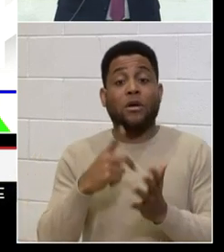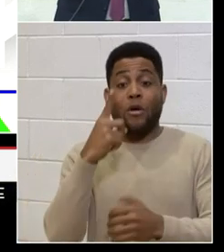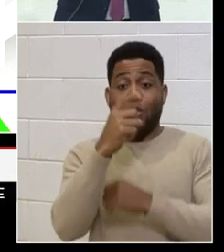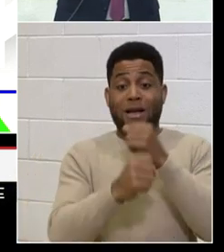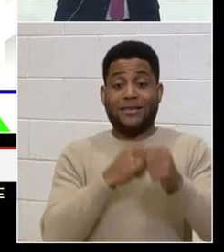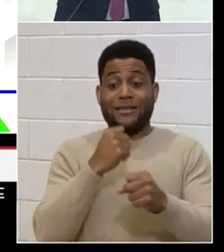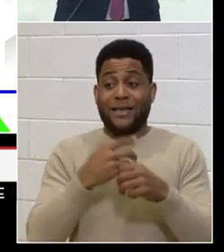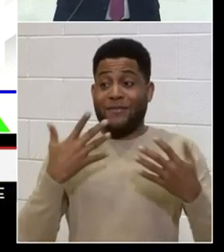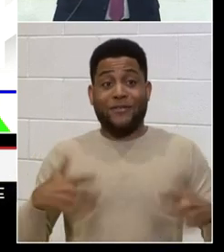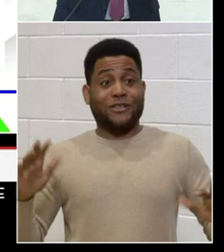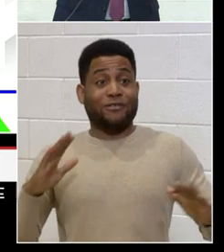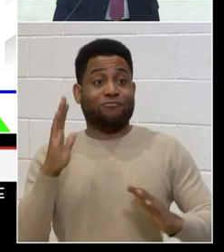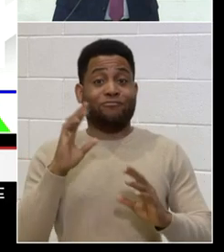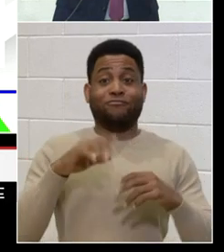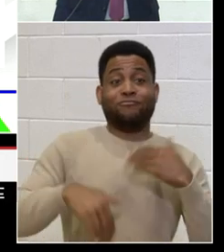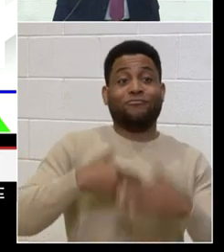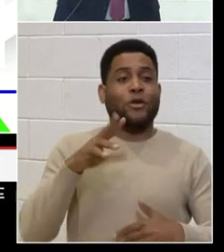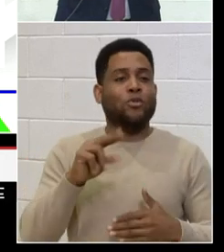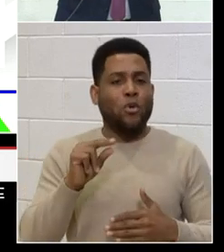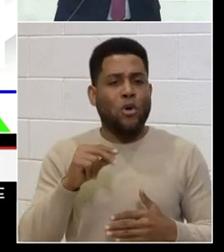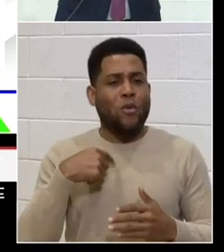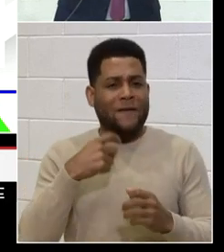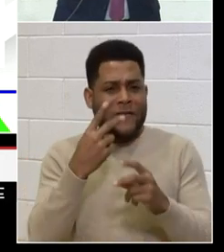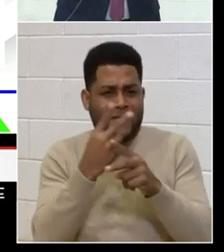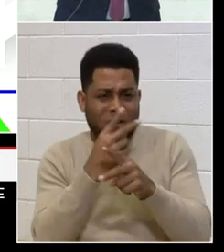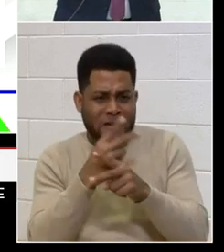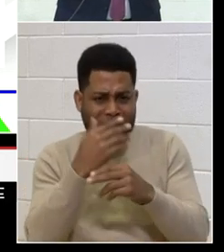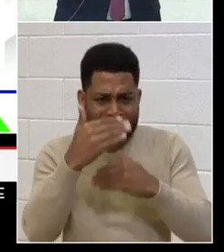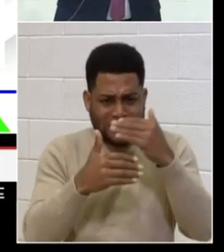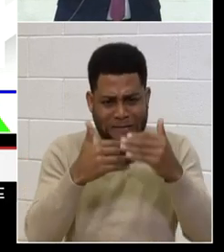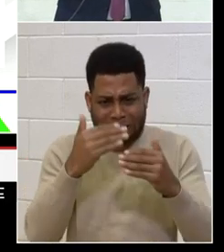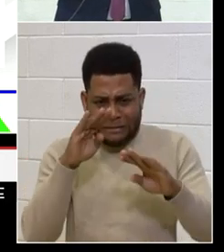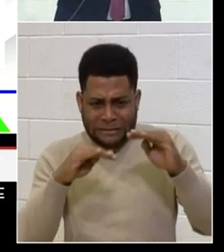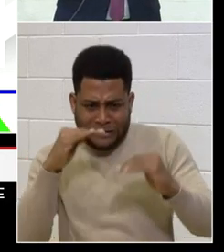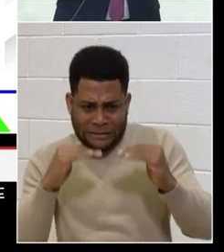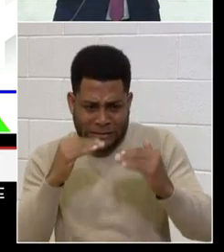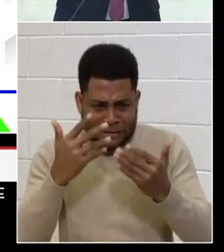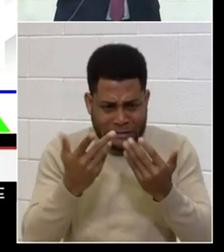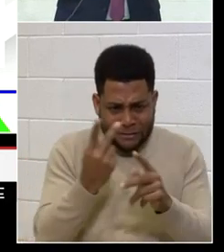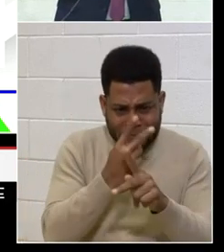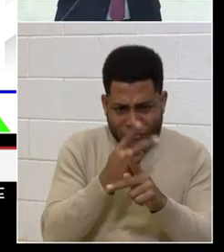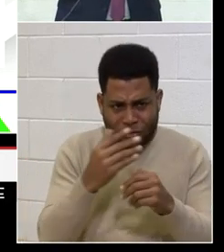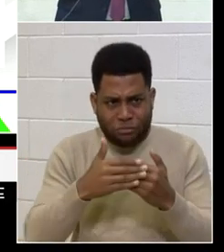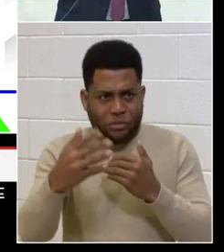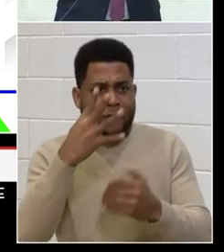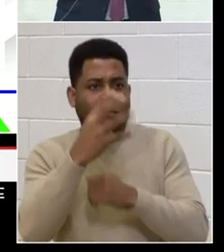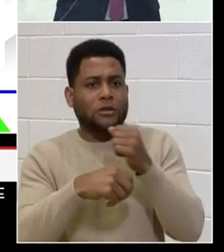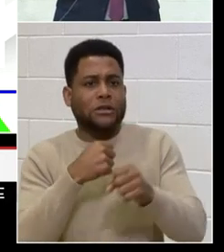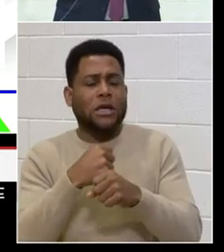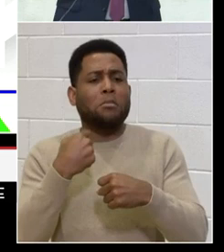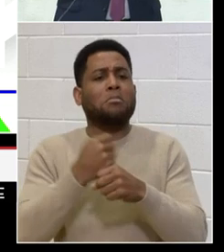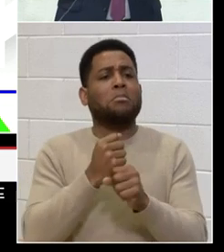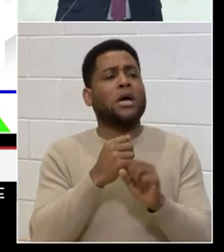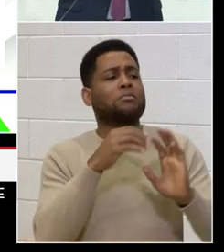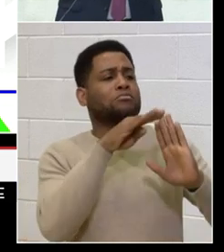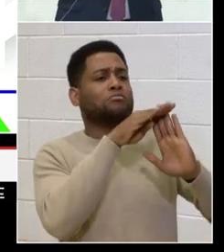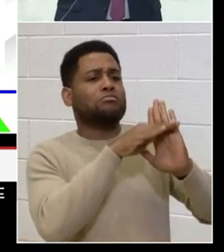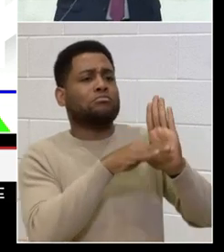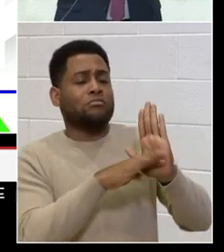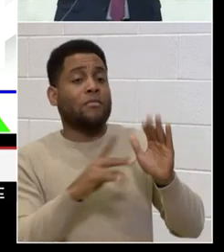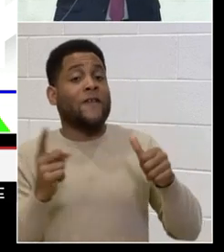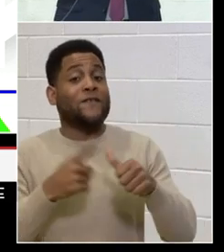balance over 4 years. So we have these guiding principles that we use. One is to make sure we maintain the